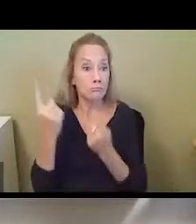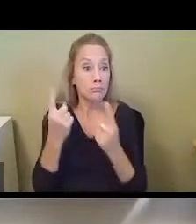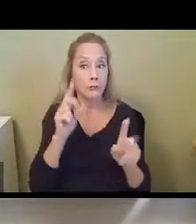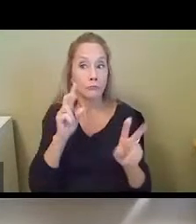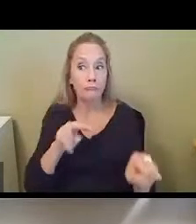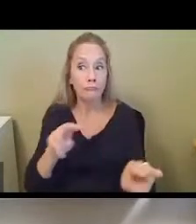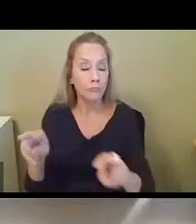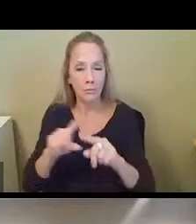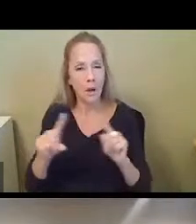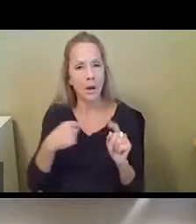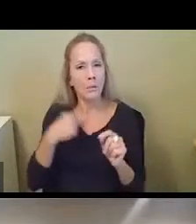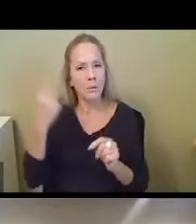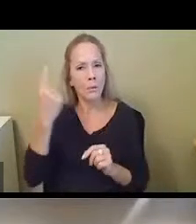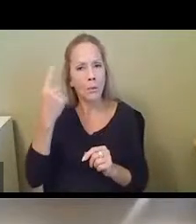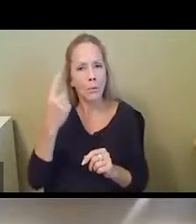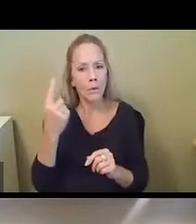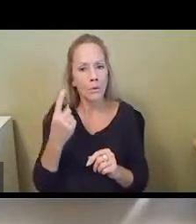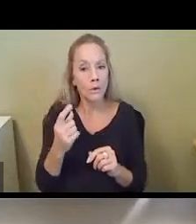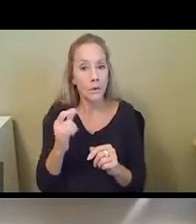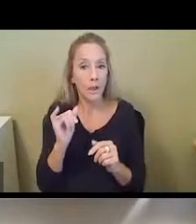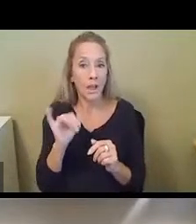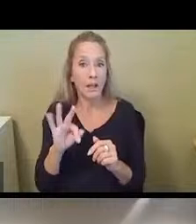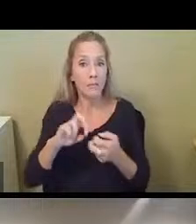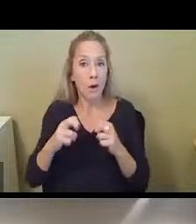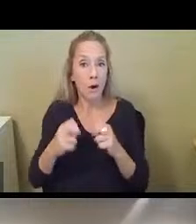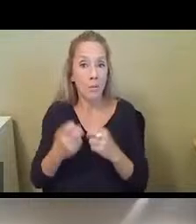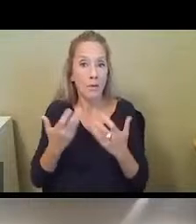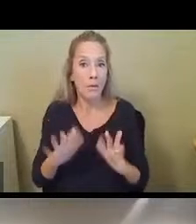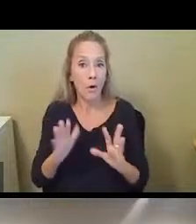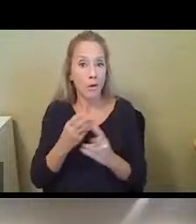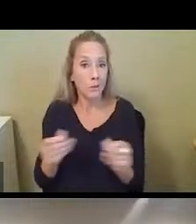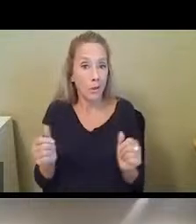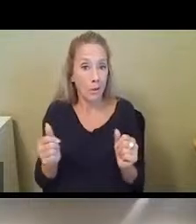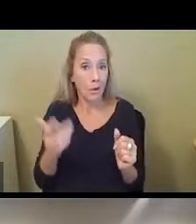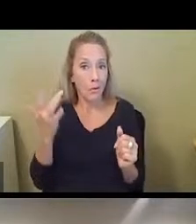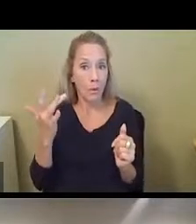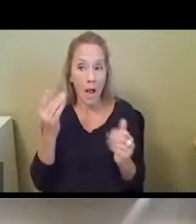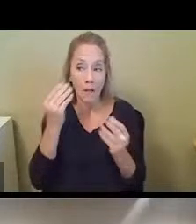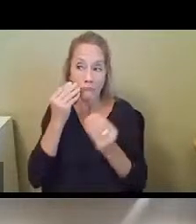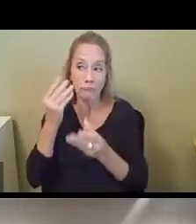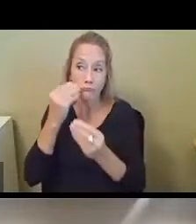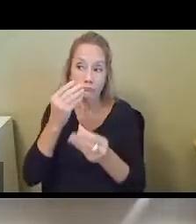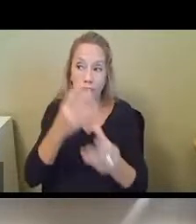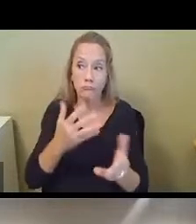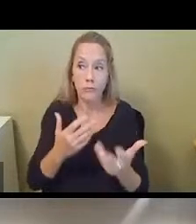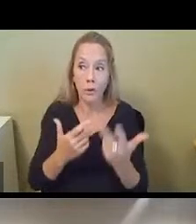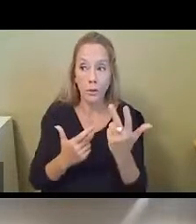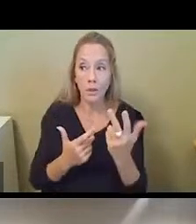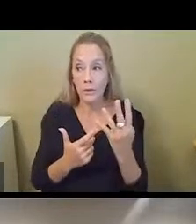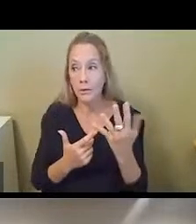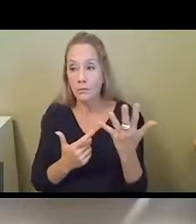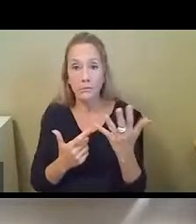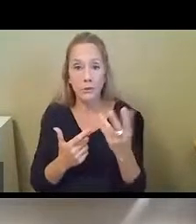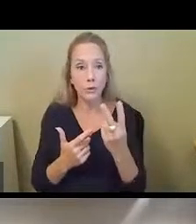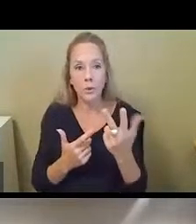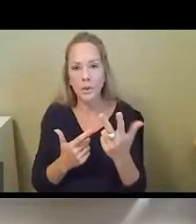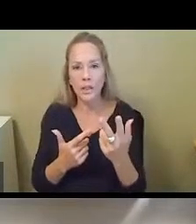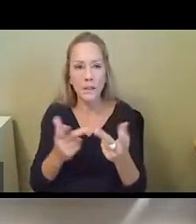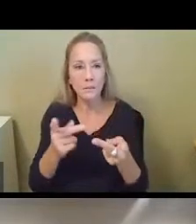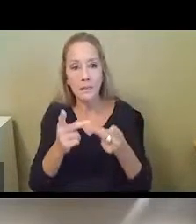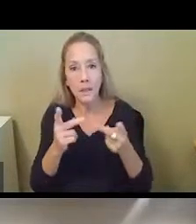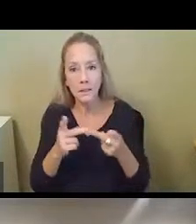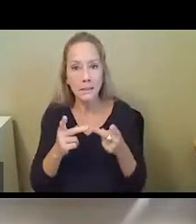wondering if the problem has basically been solved just by educating those 2 or 3 or 4 places where that was sort